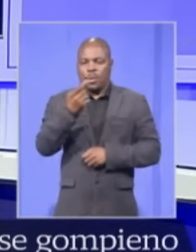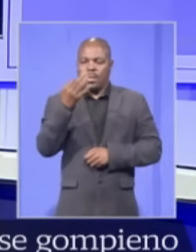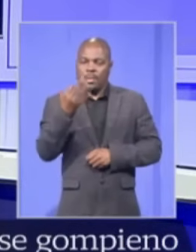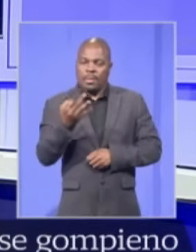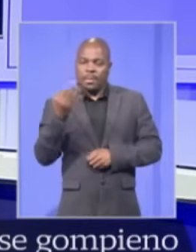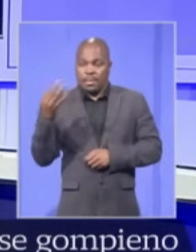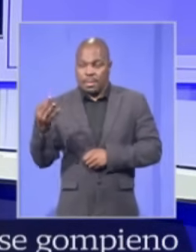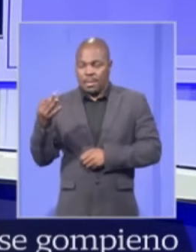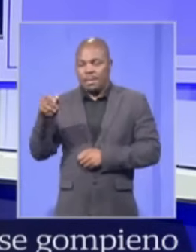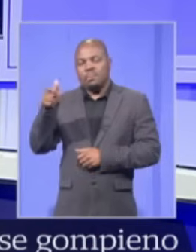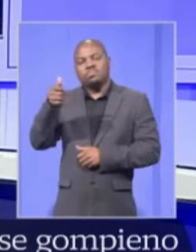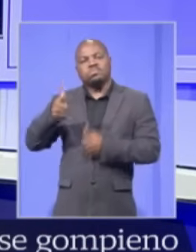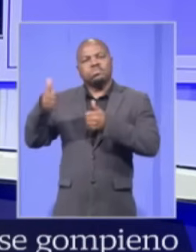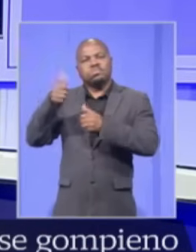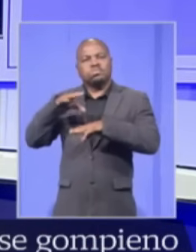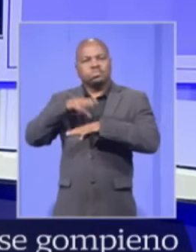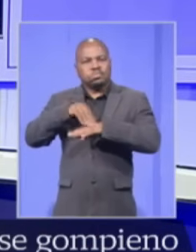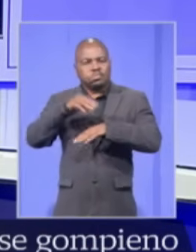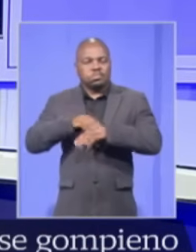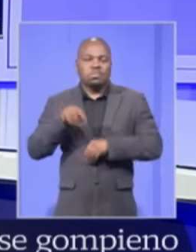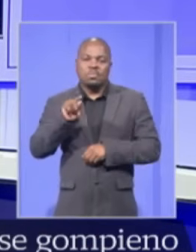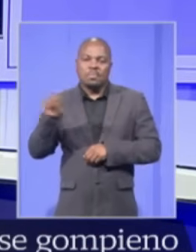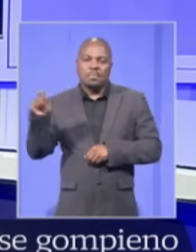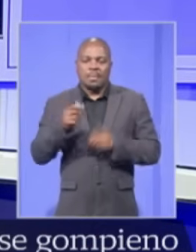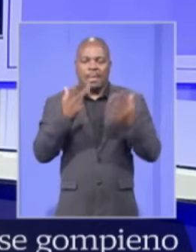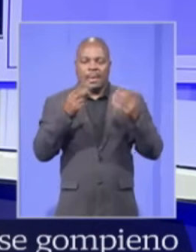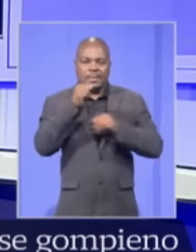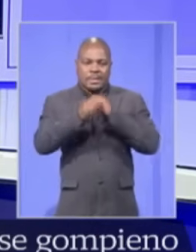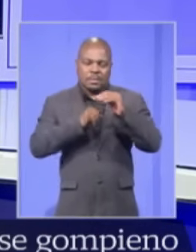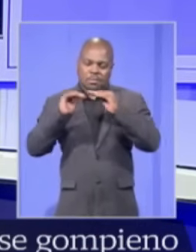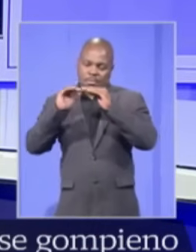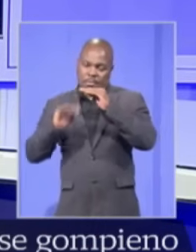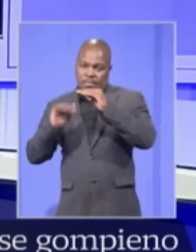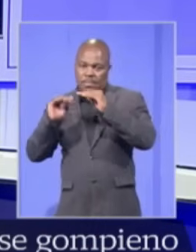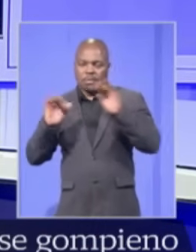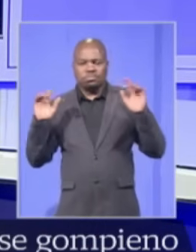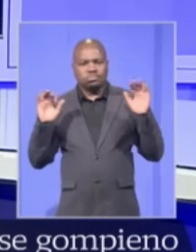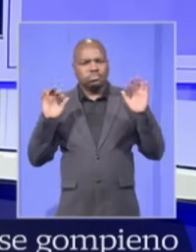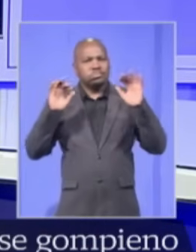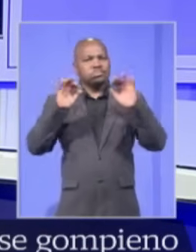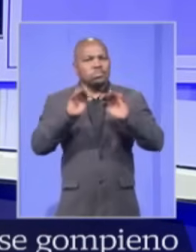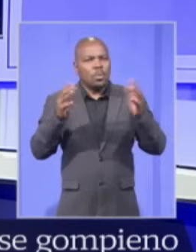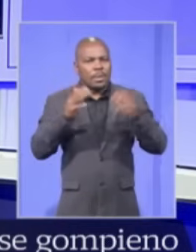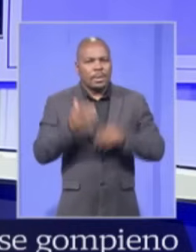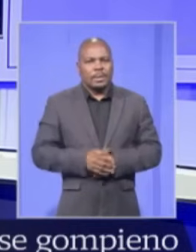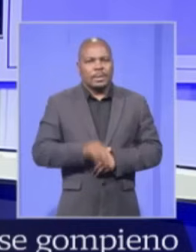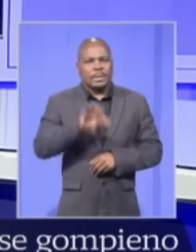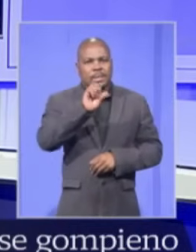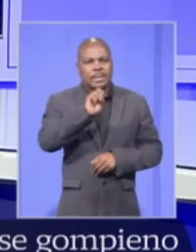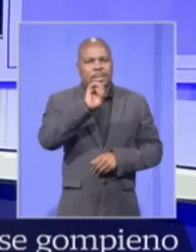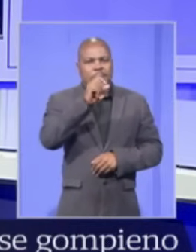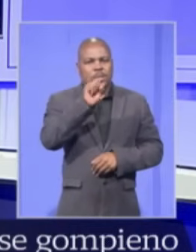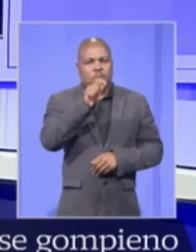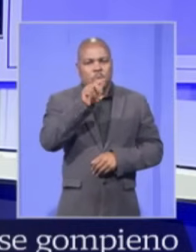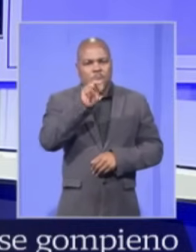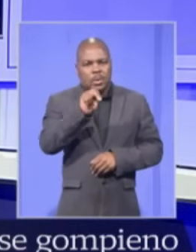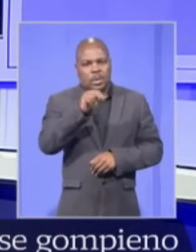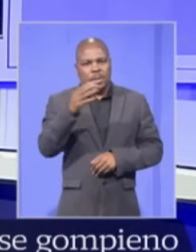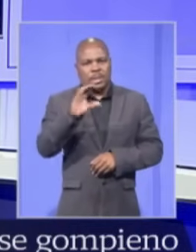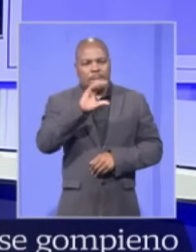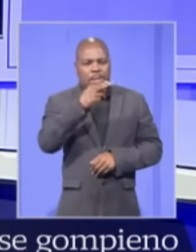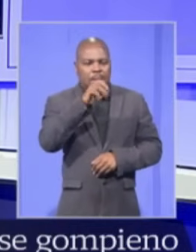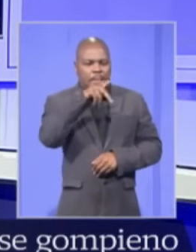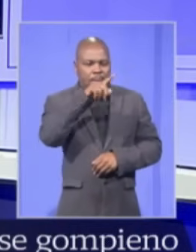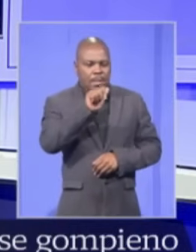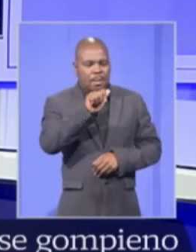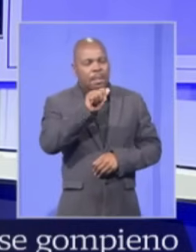133 ba ba kwa tlase ga dingwaga di le 80 ba tsene kopano kwa Sistine Chapel go tlhopha mopapa yo montšhwa go